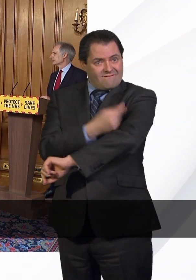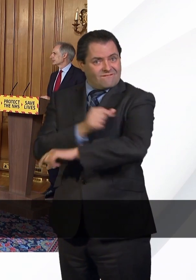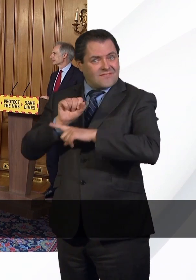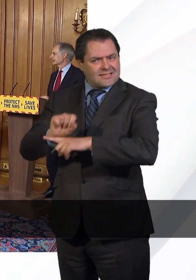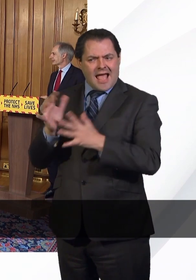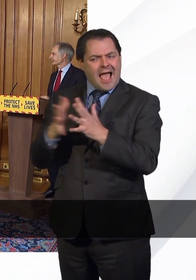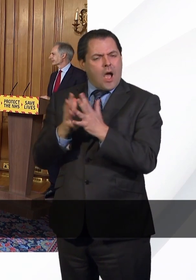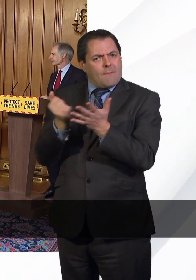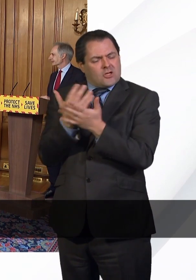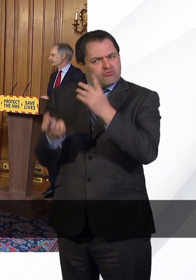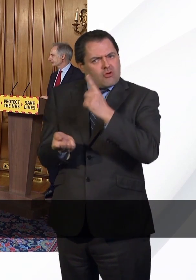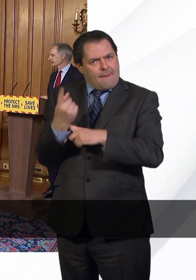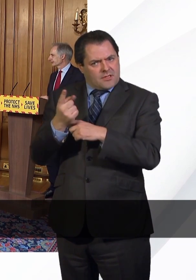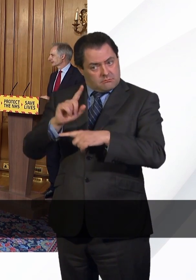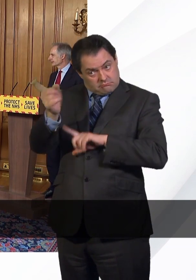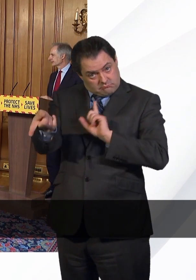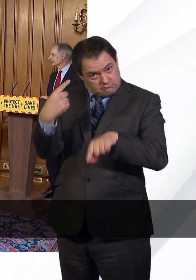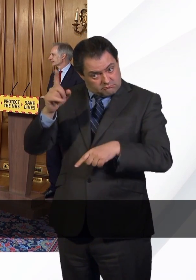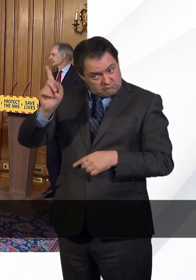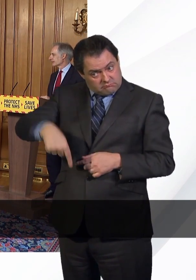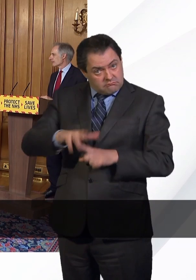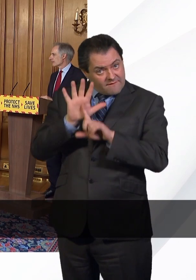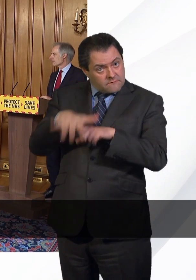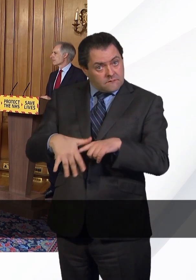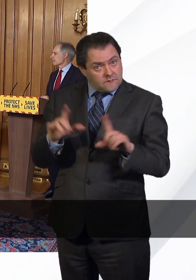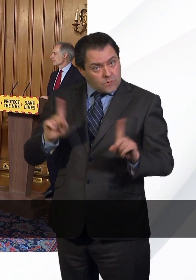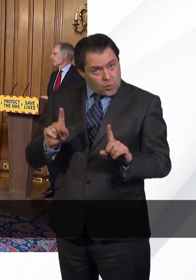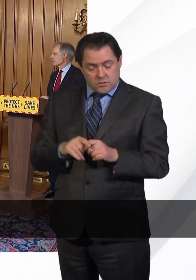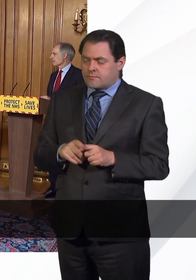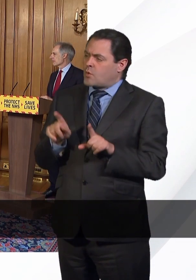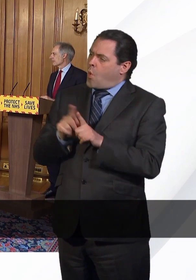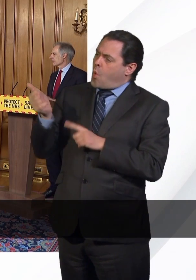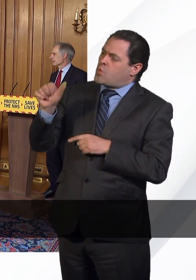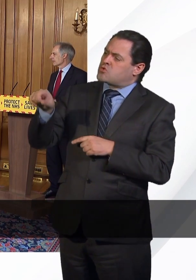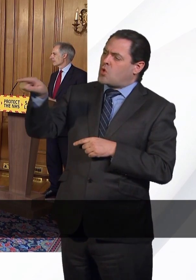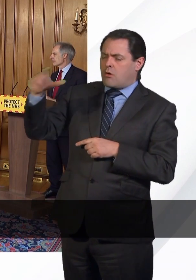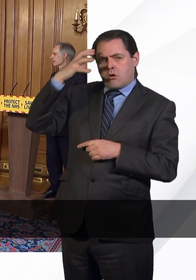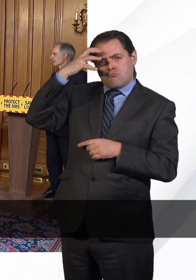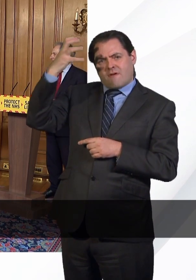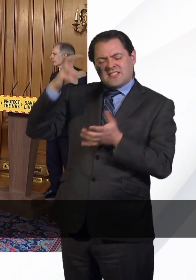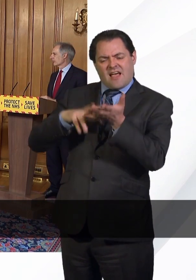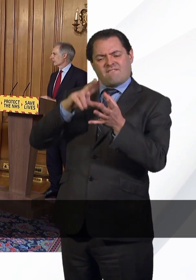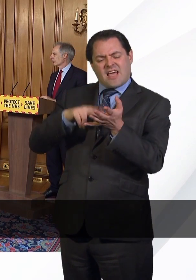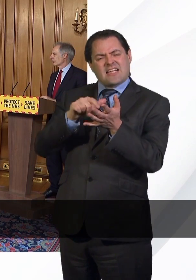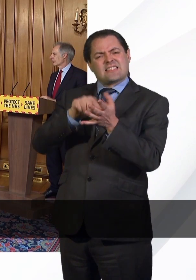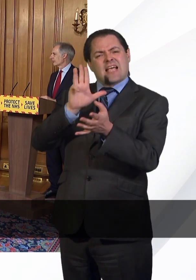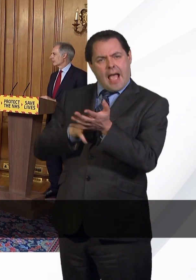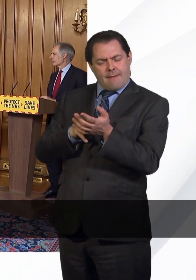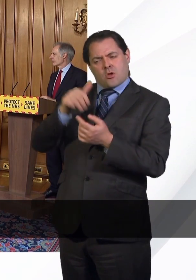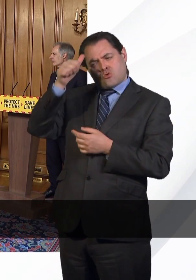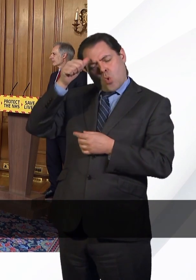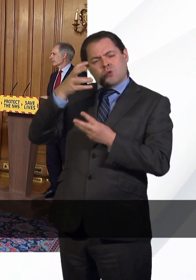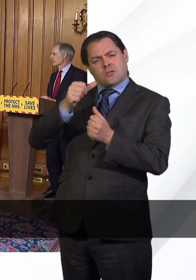And if I can, to Professor Van Tam, can I ask you what you've made of the early academic research done in Harvard, Germany, and even Cambridge